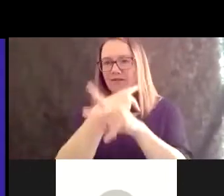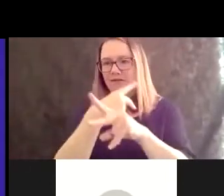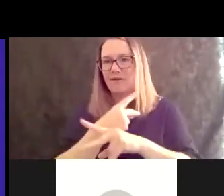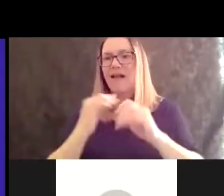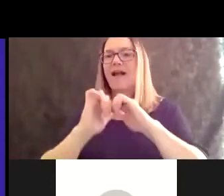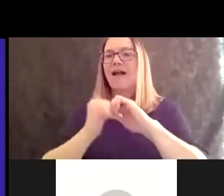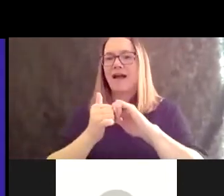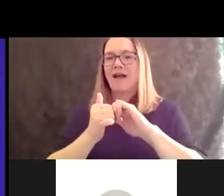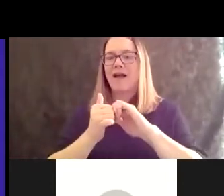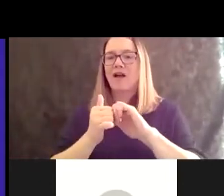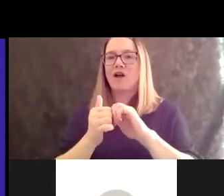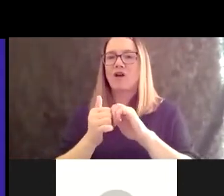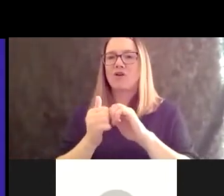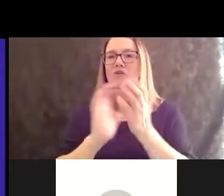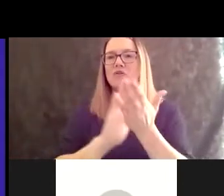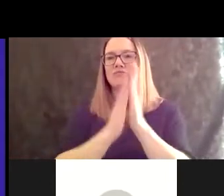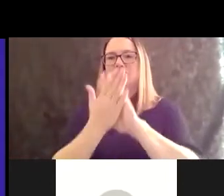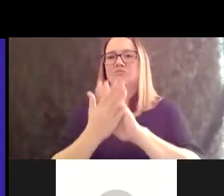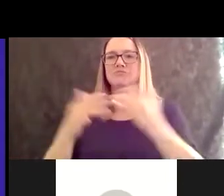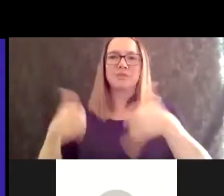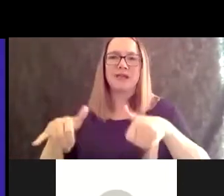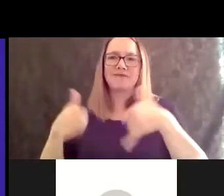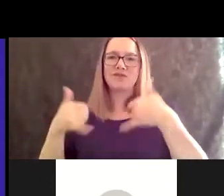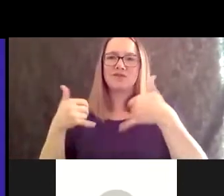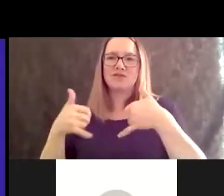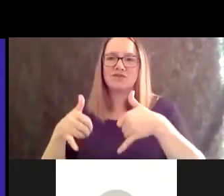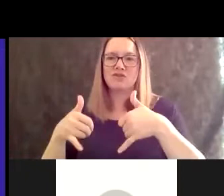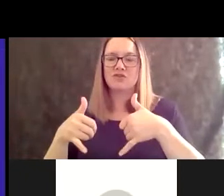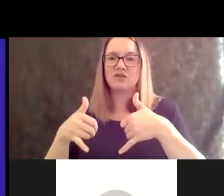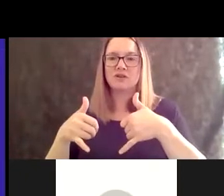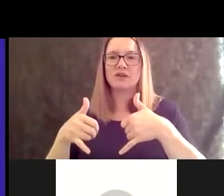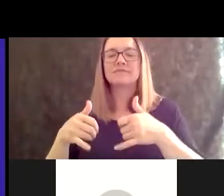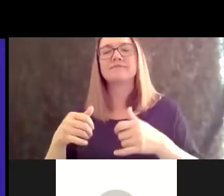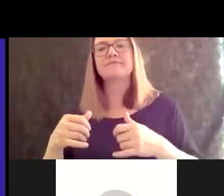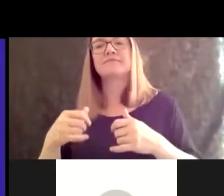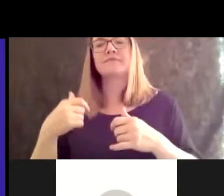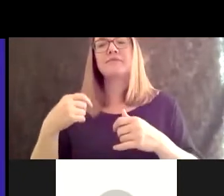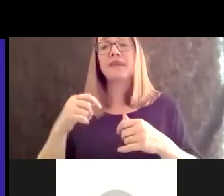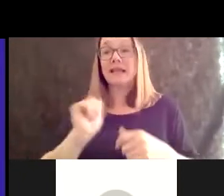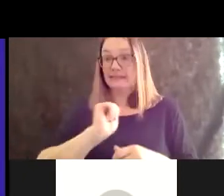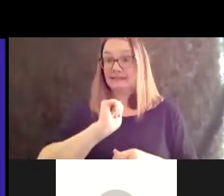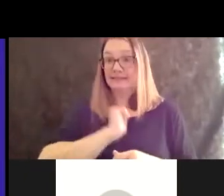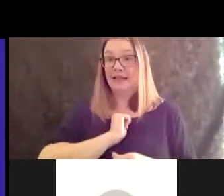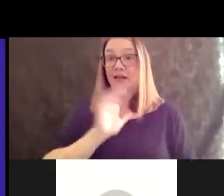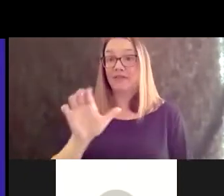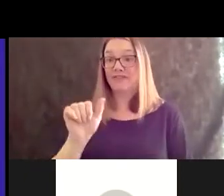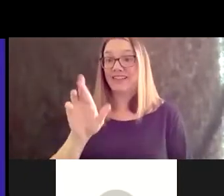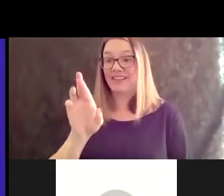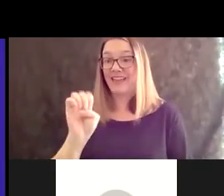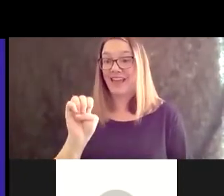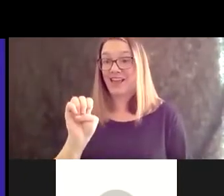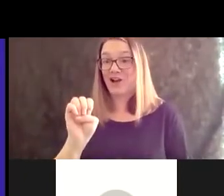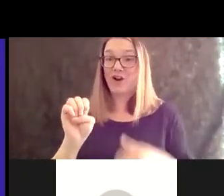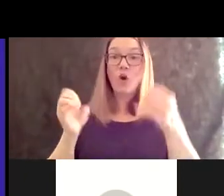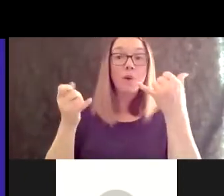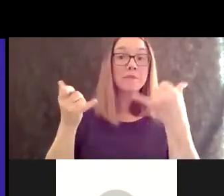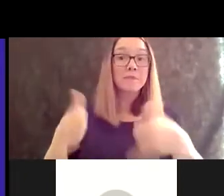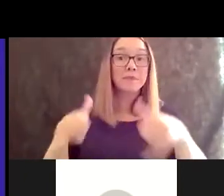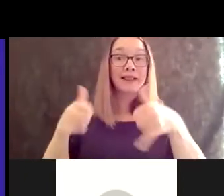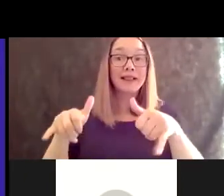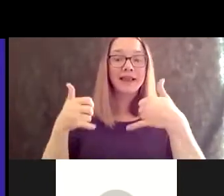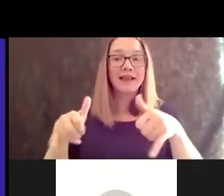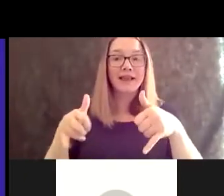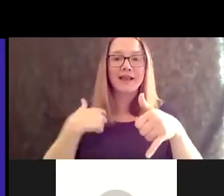And also take this seriously. I feel like we don't take self-care or play as serious as we